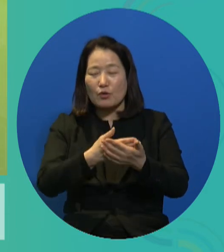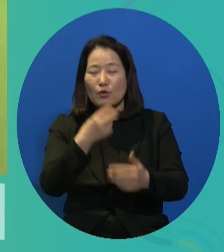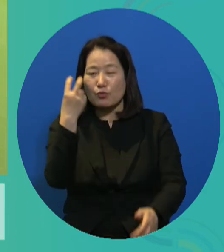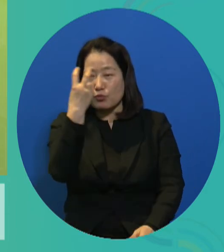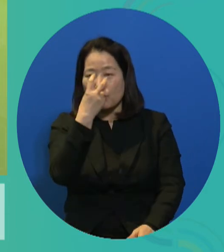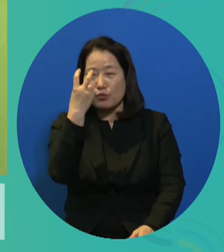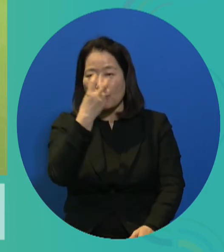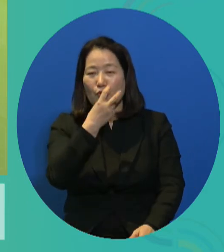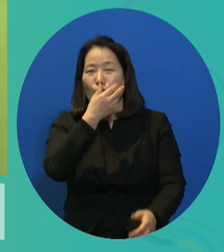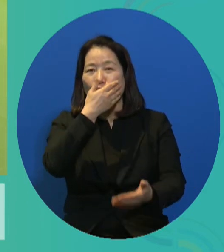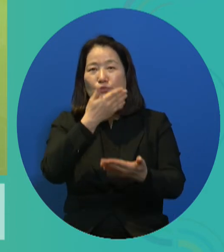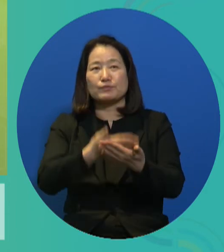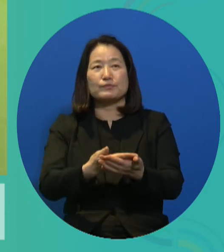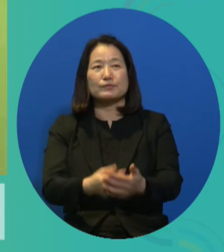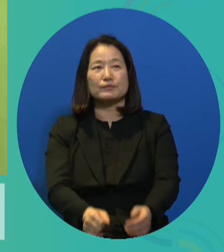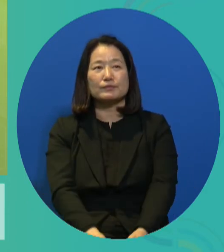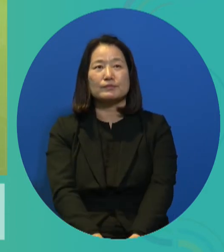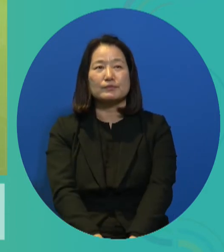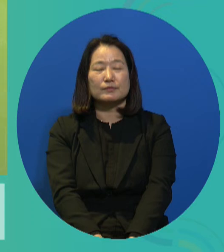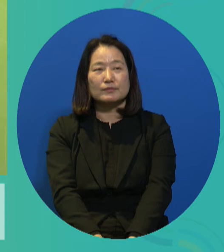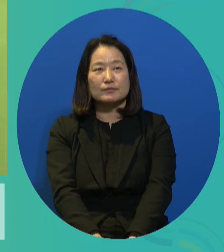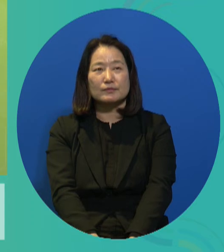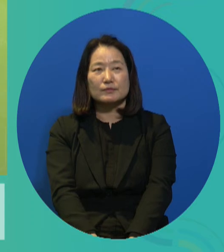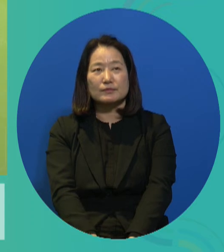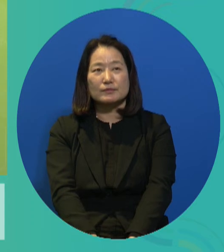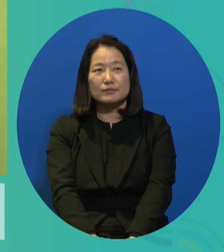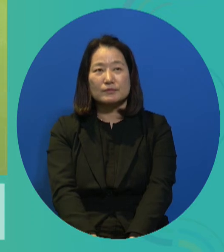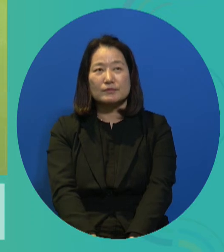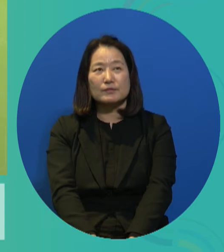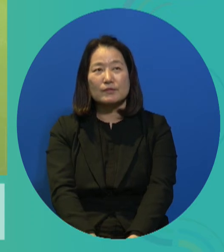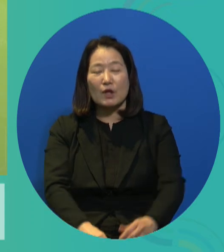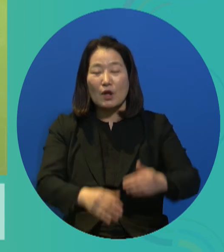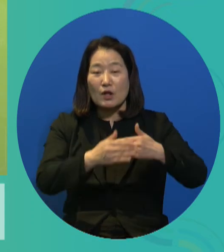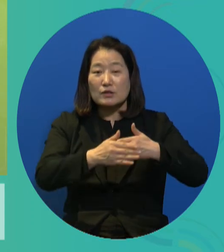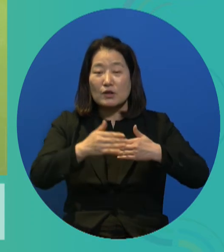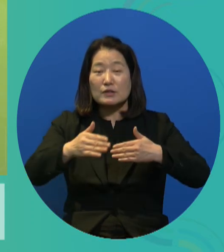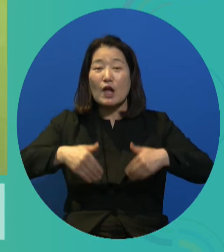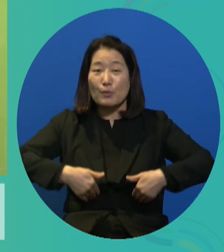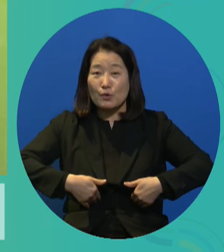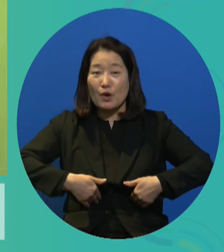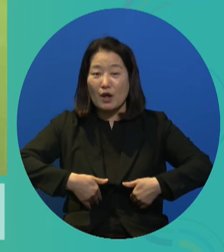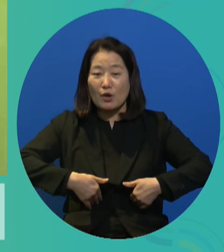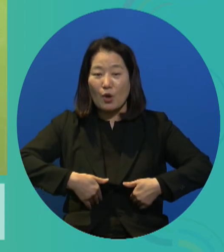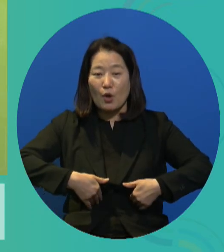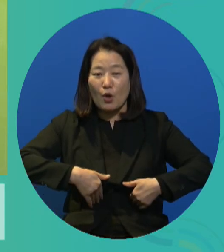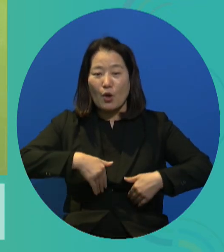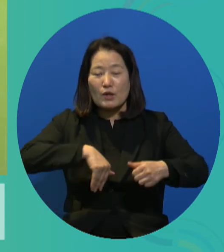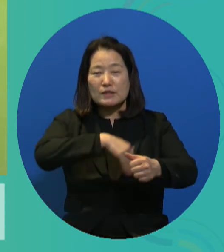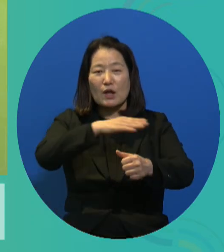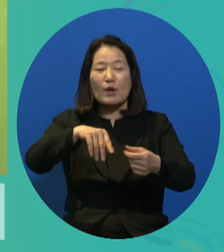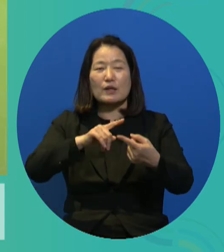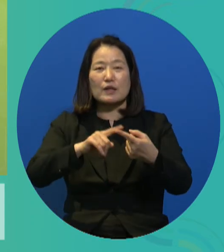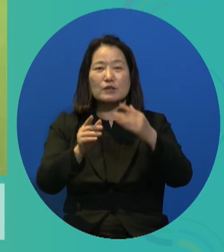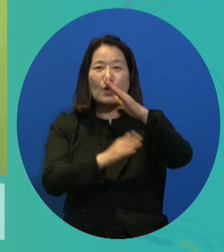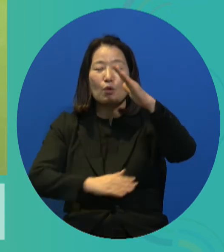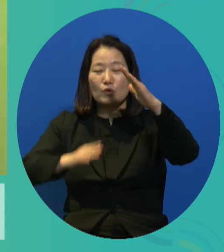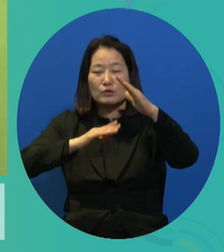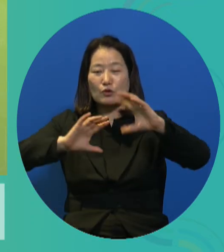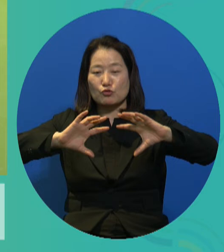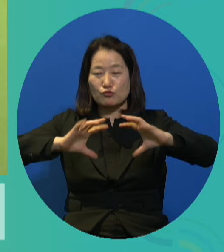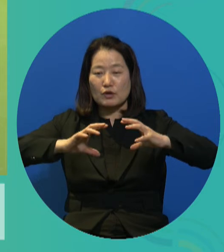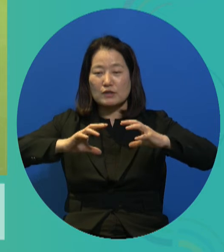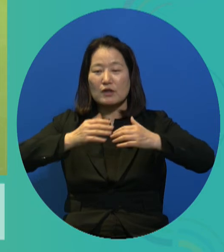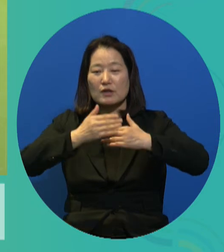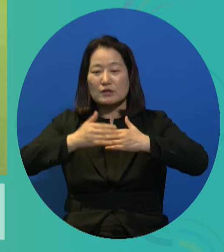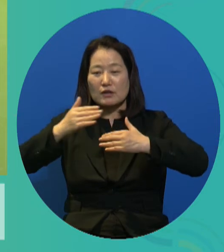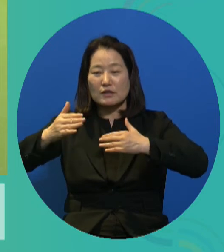but the individual or the group in question needs to see how the decision will be followed through and how the decision will be implemented. So this kind of